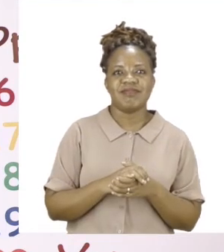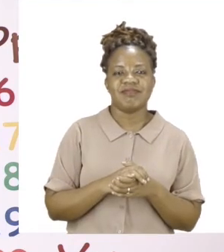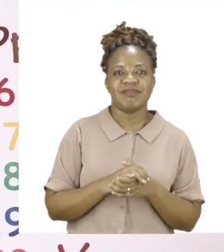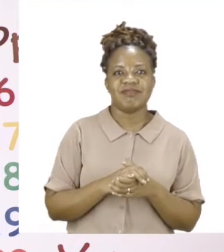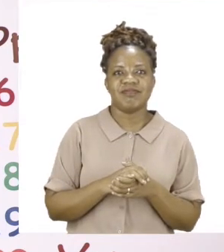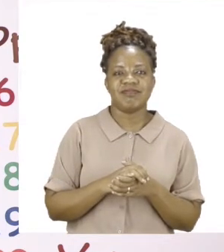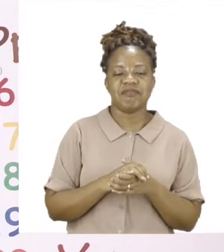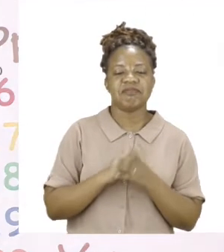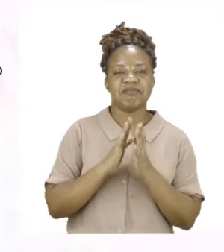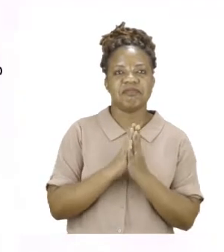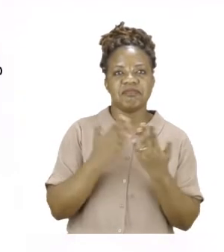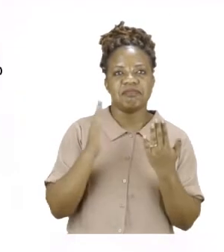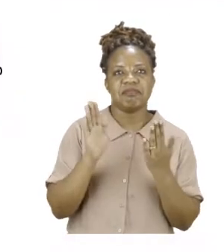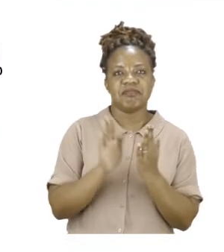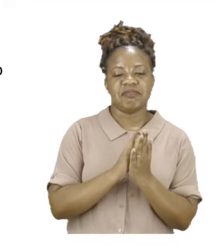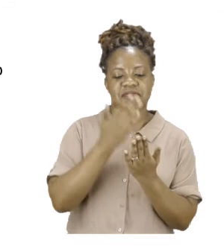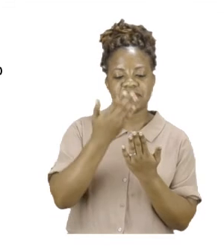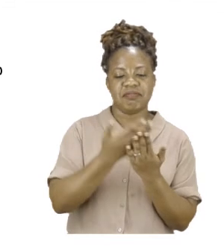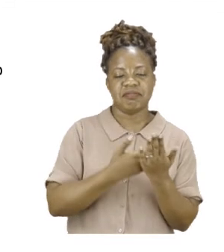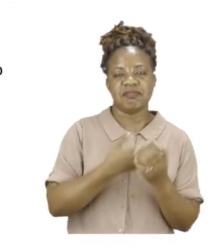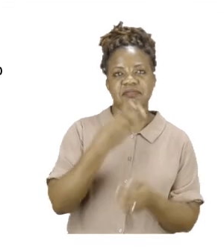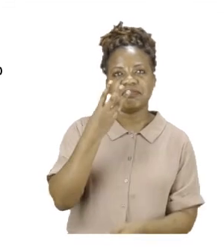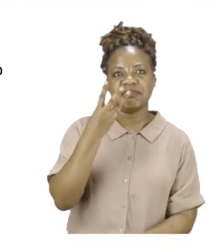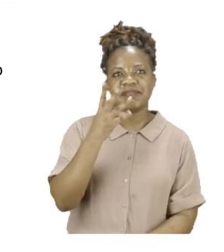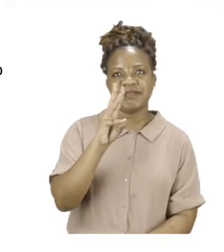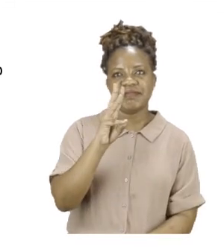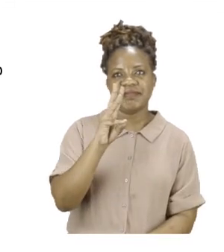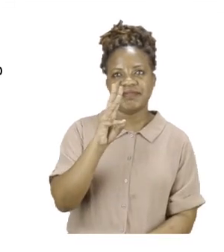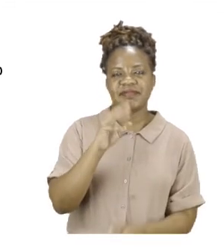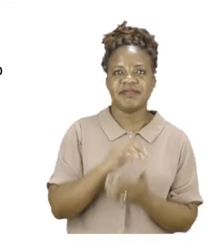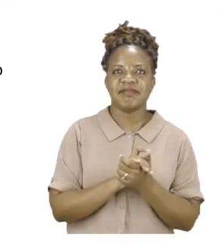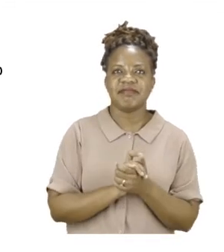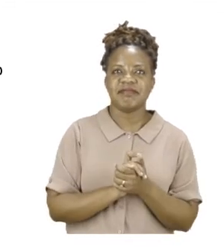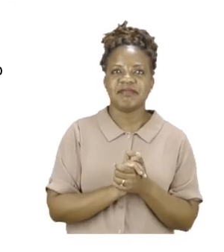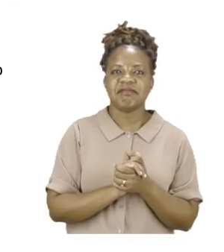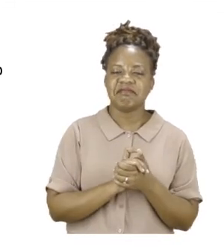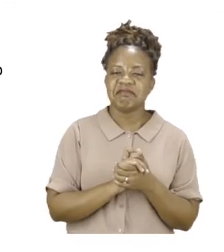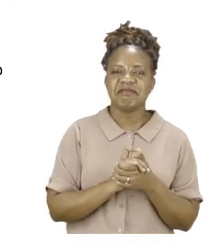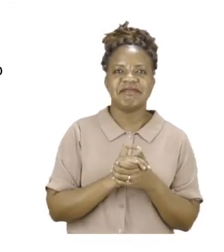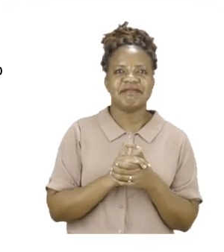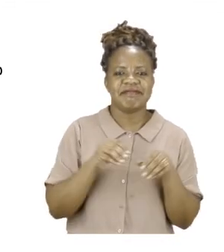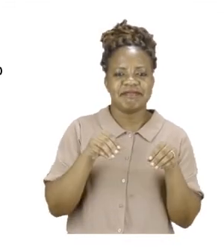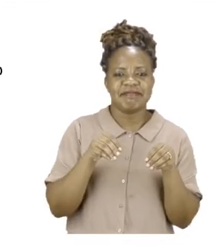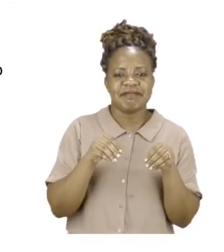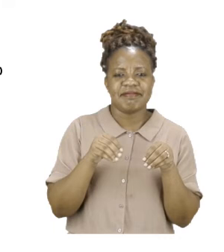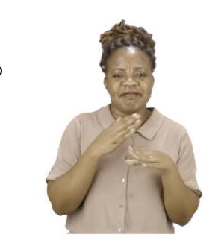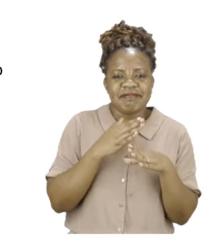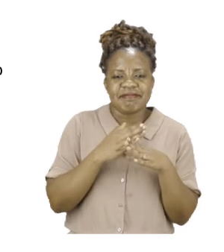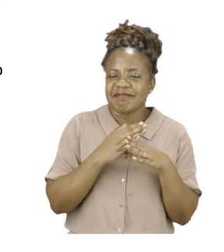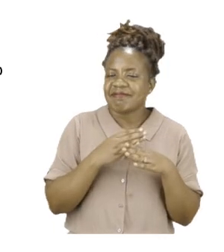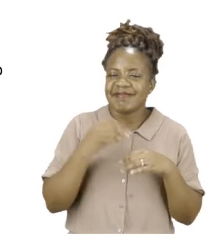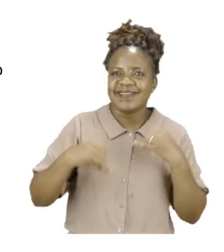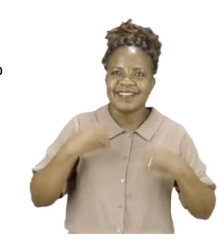at page 6. On page 6, we are going to be doing something even more exciting and something that you are